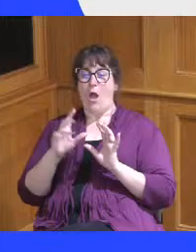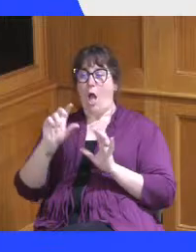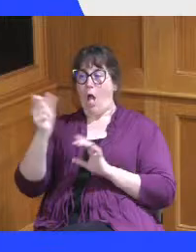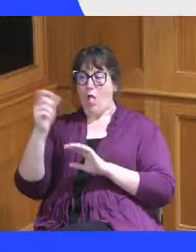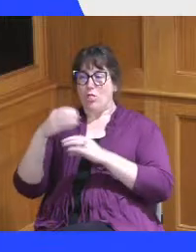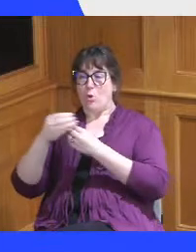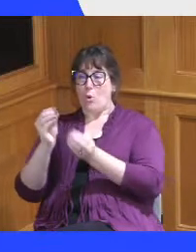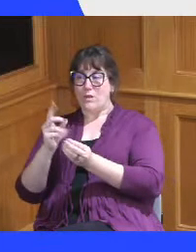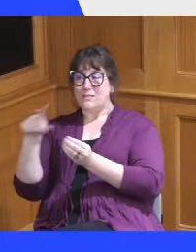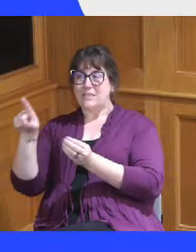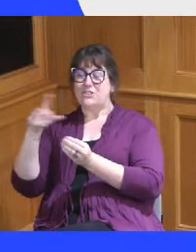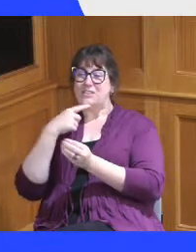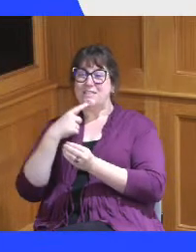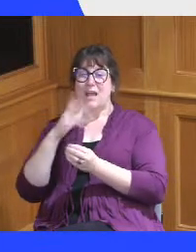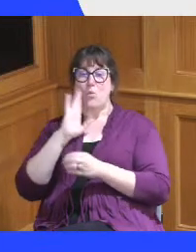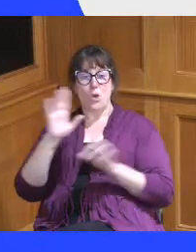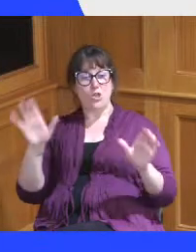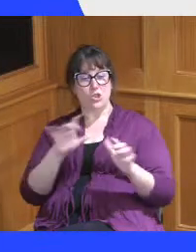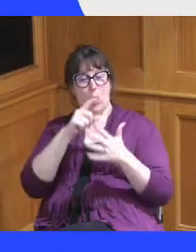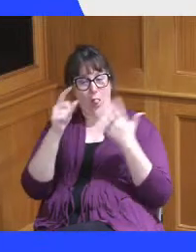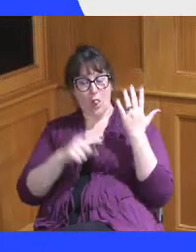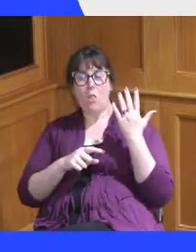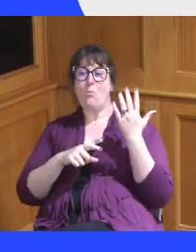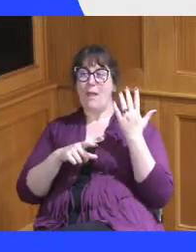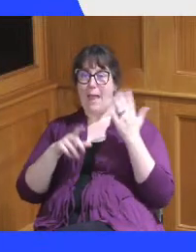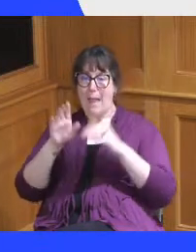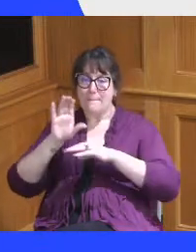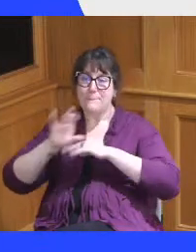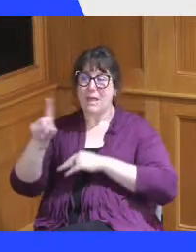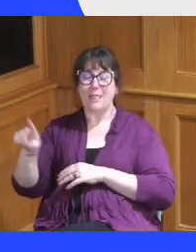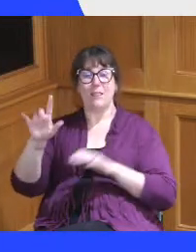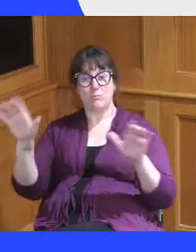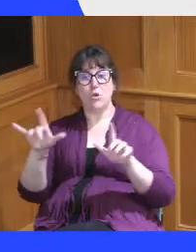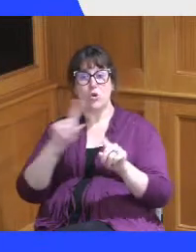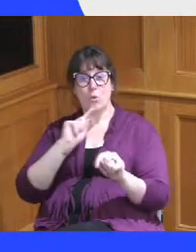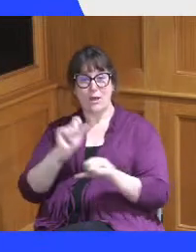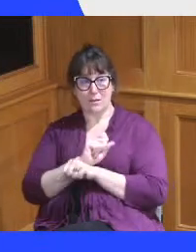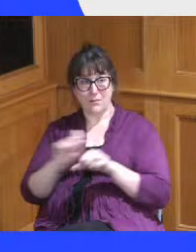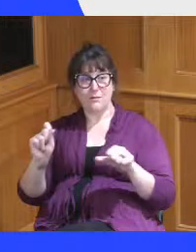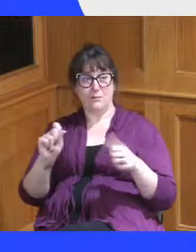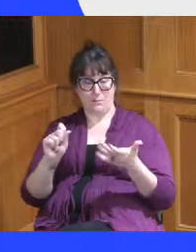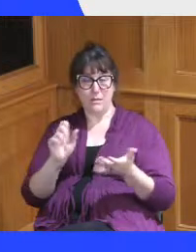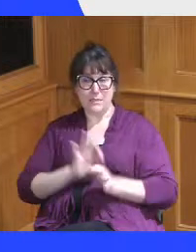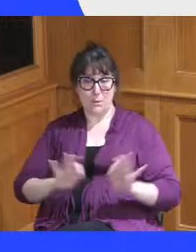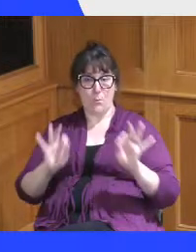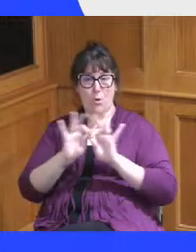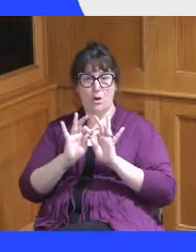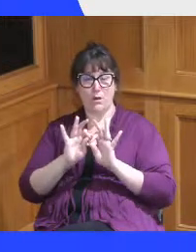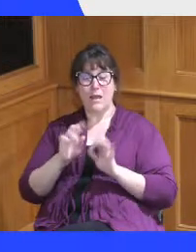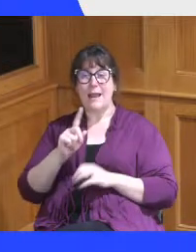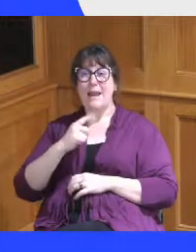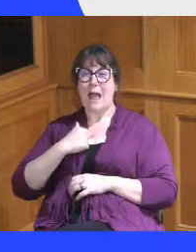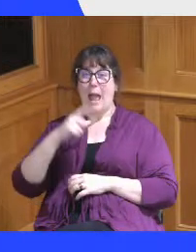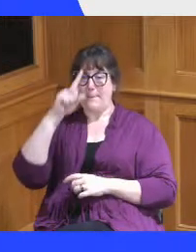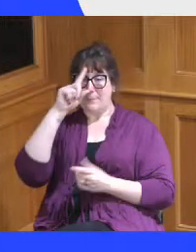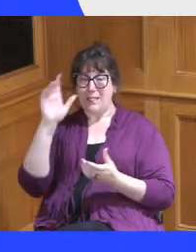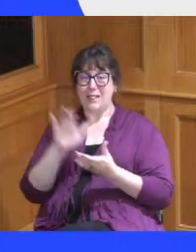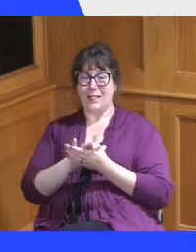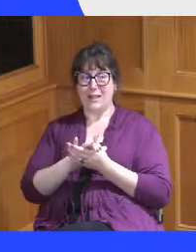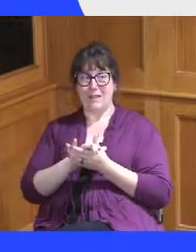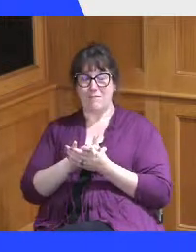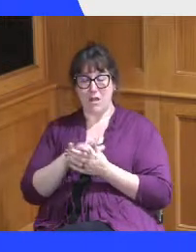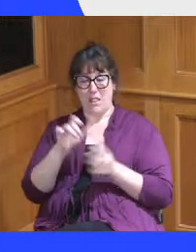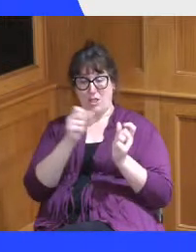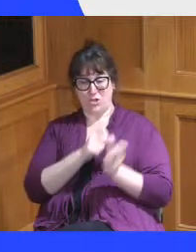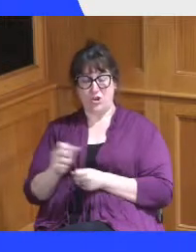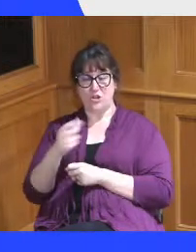what they say they'll do, and backing that up is really important as well. And I truly believe by implementing these